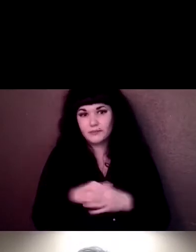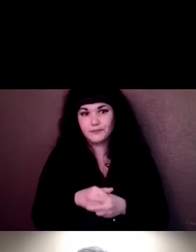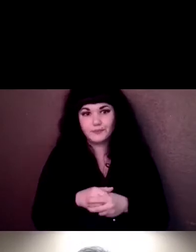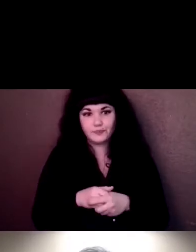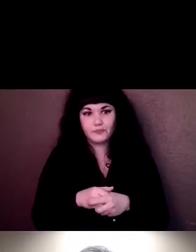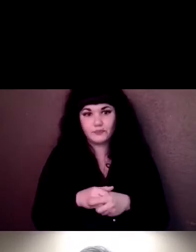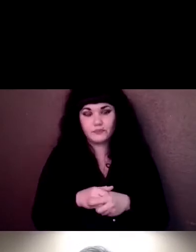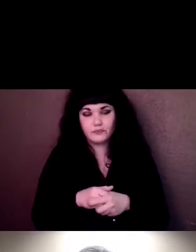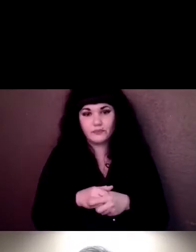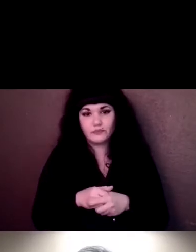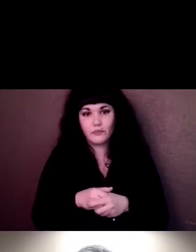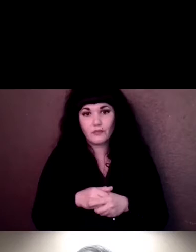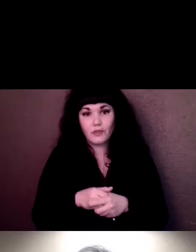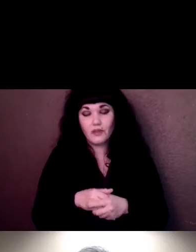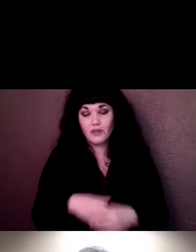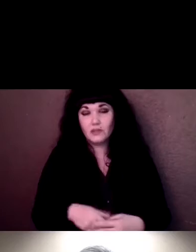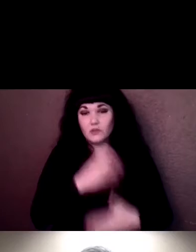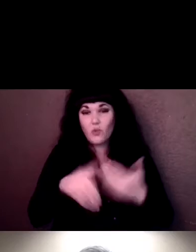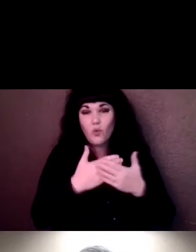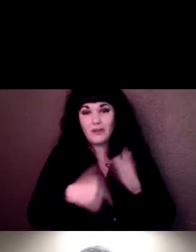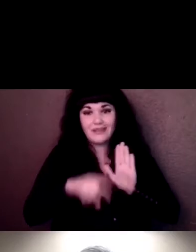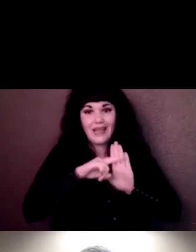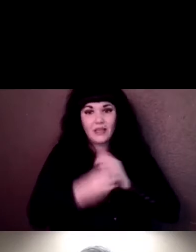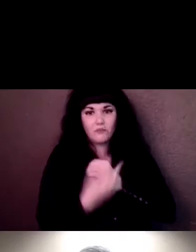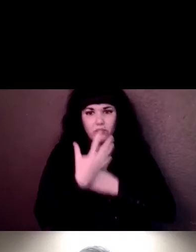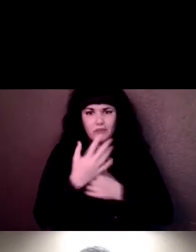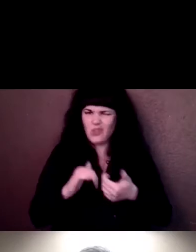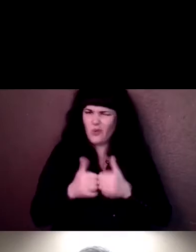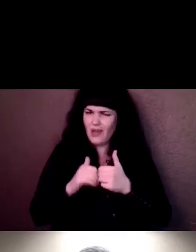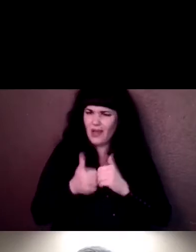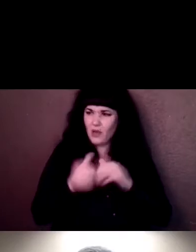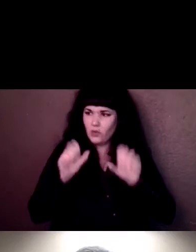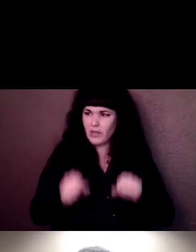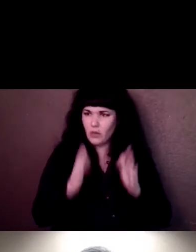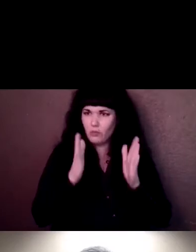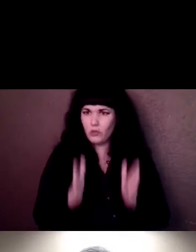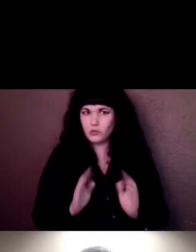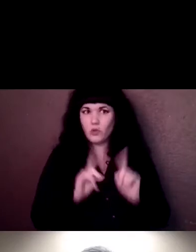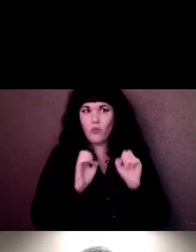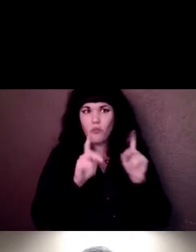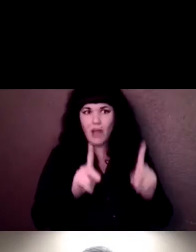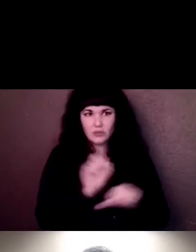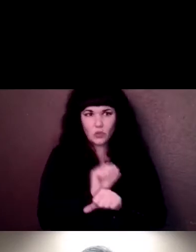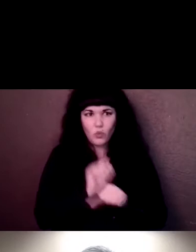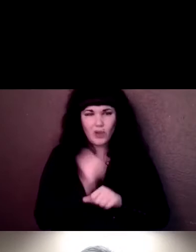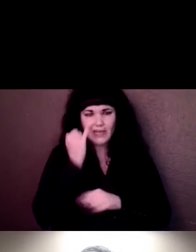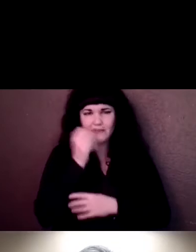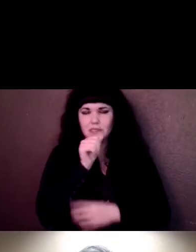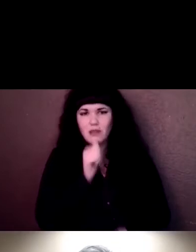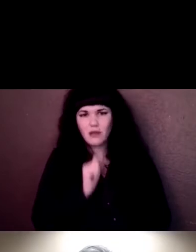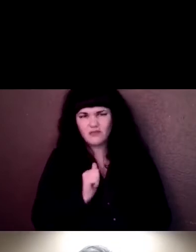are all going against you. So how in the world is an individual going to go back to work under these conditions? It's very difficult to do